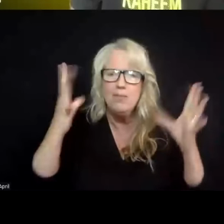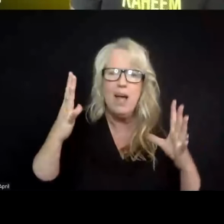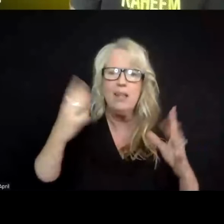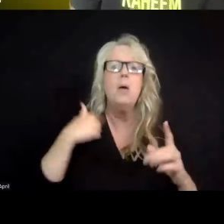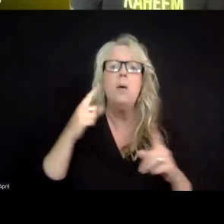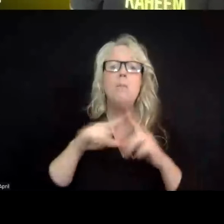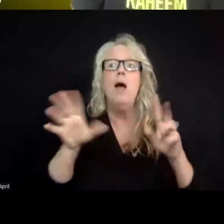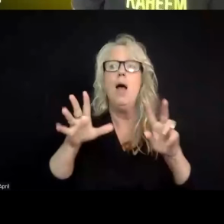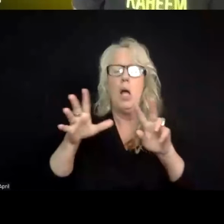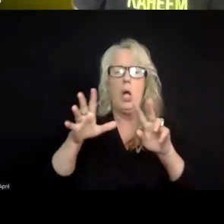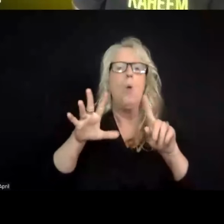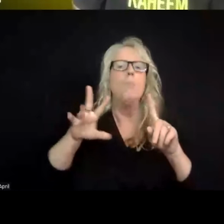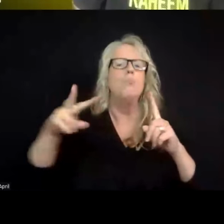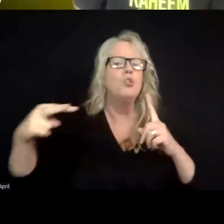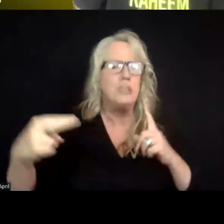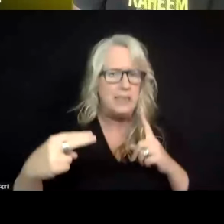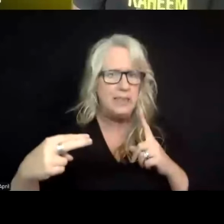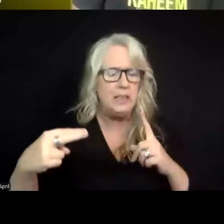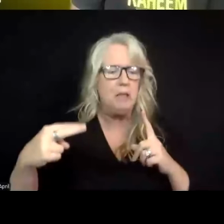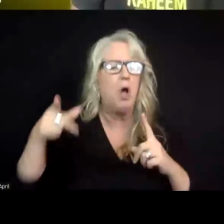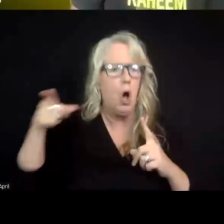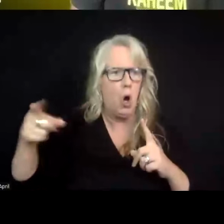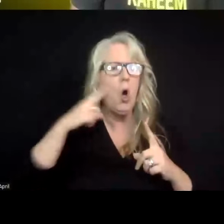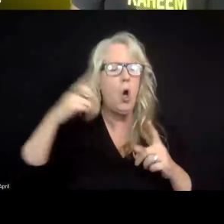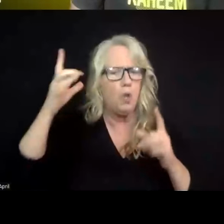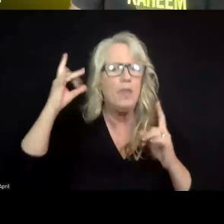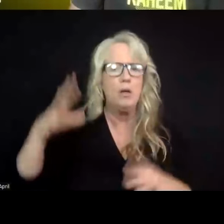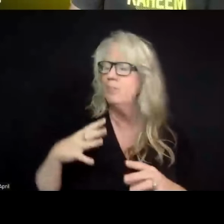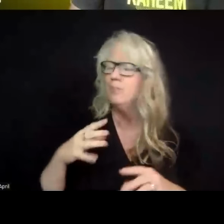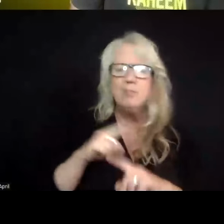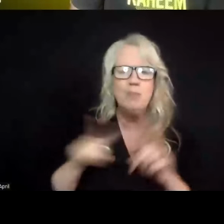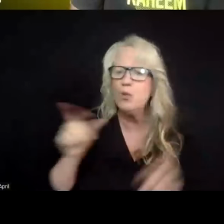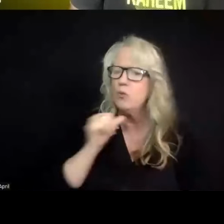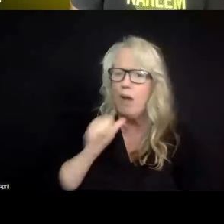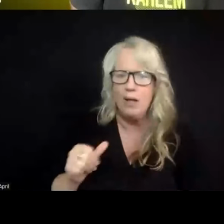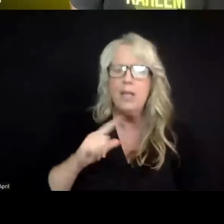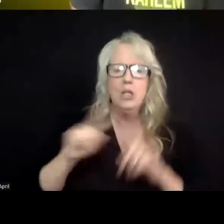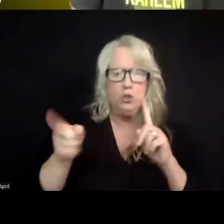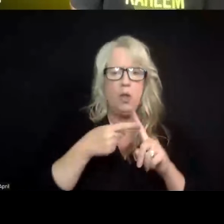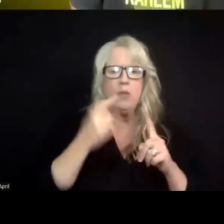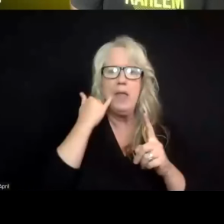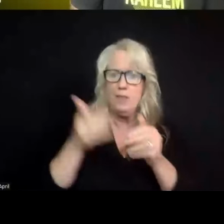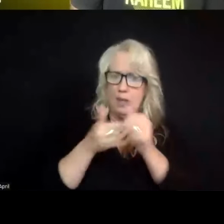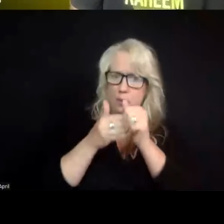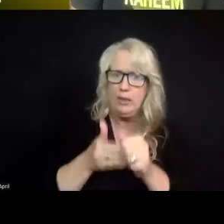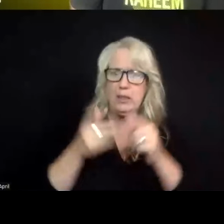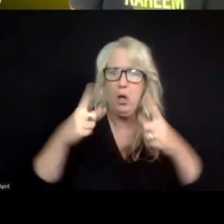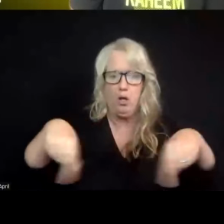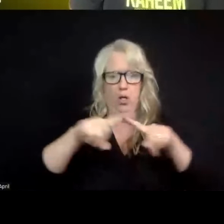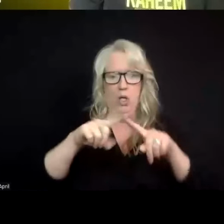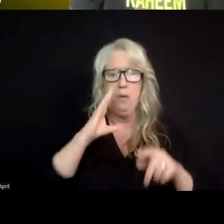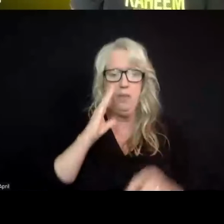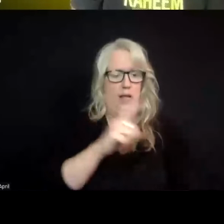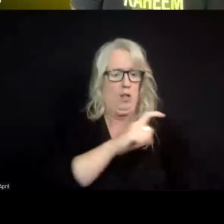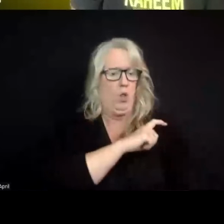perceived as violent due to bias. And that would lead the risk matrix to assume that law enforcement needs to